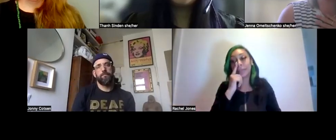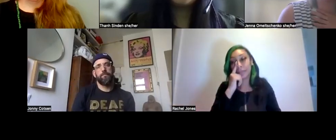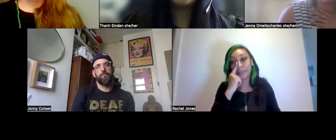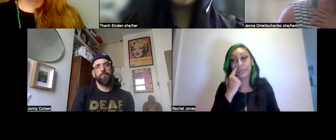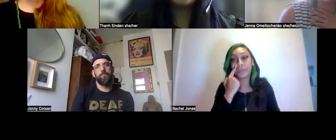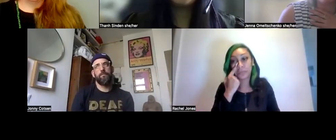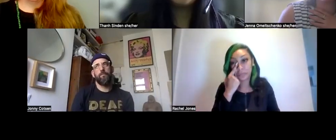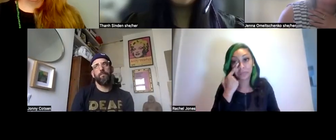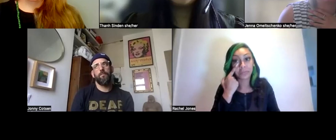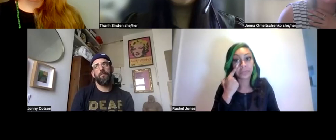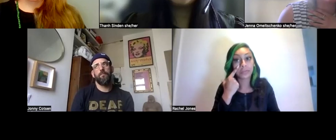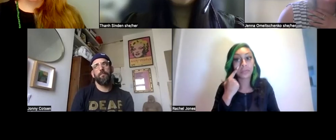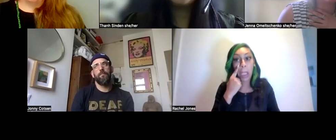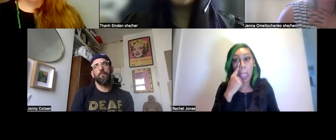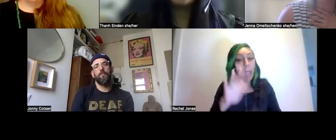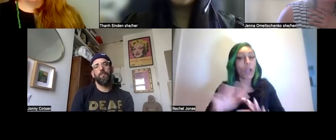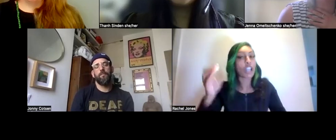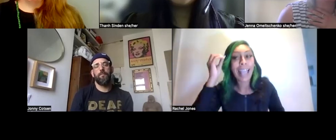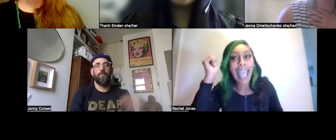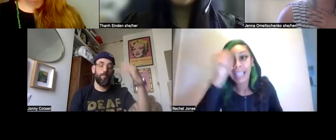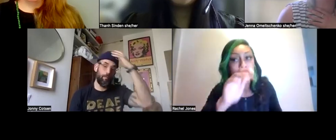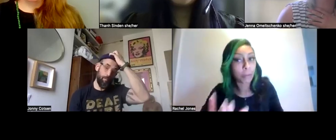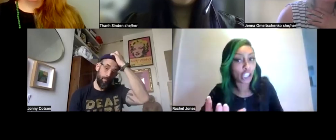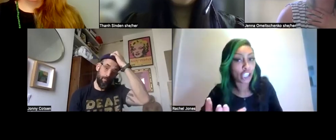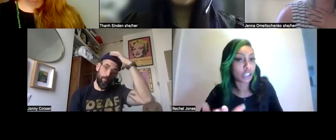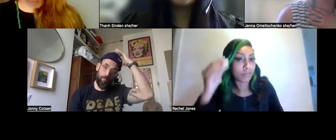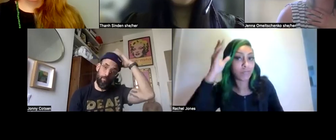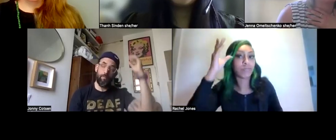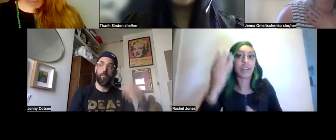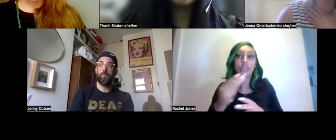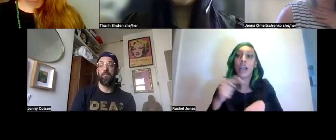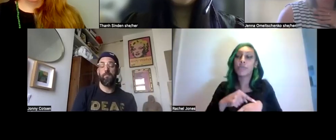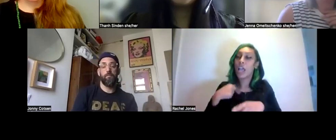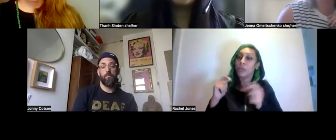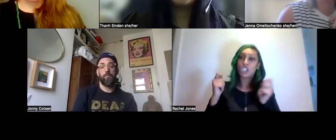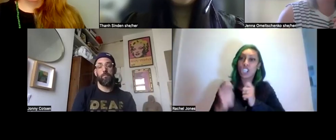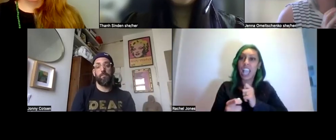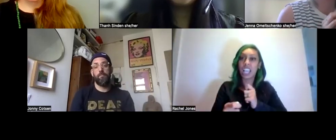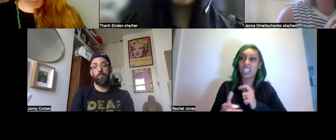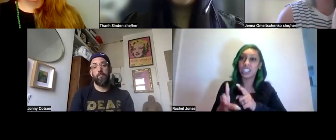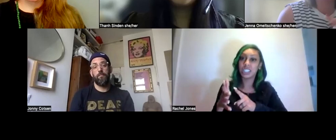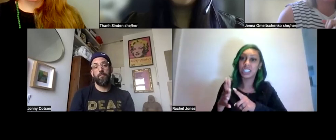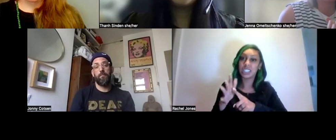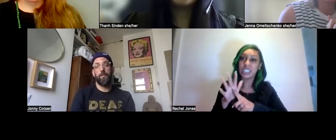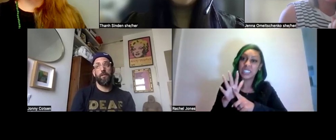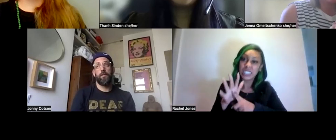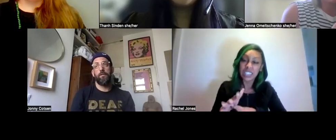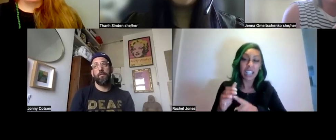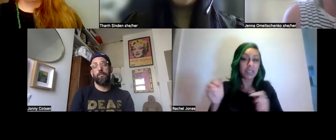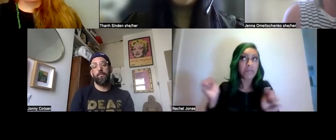isn't someone who's an expert. I haven't nailed this. Sometimes it is changed by absolute bloody